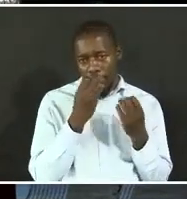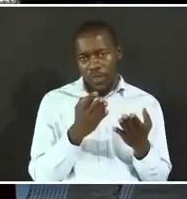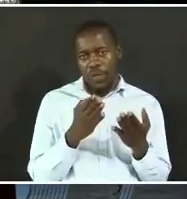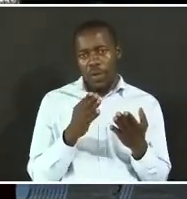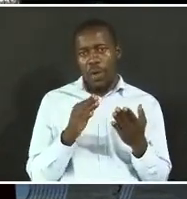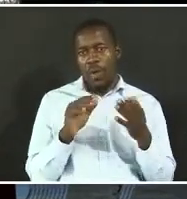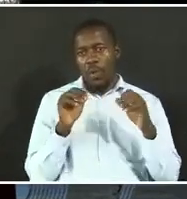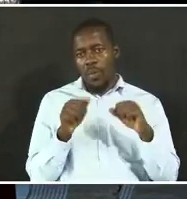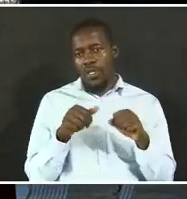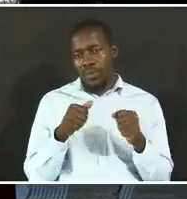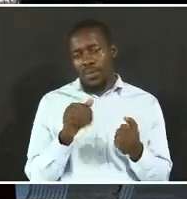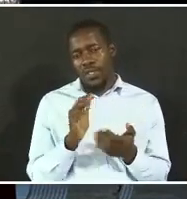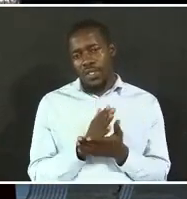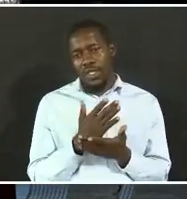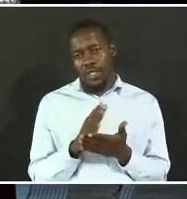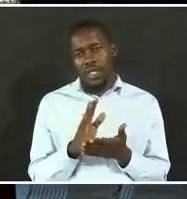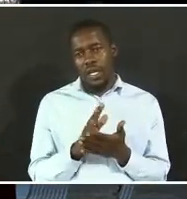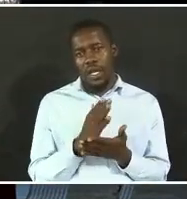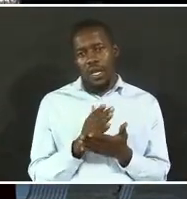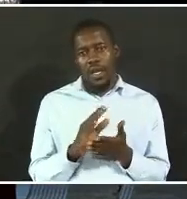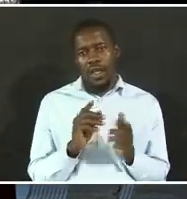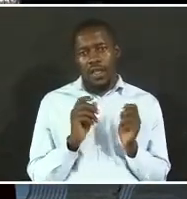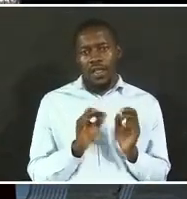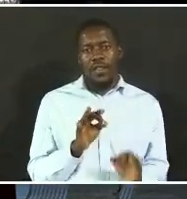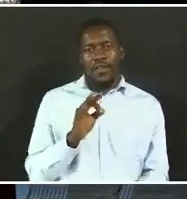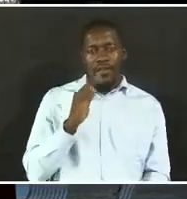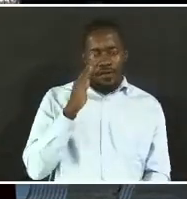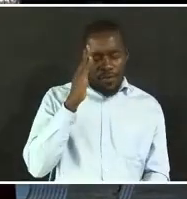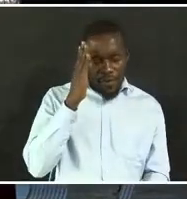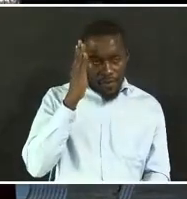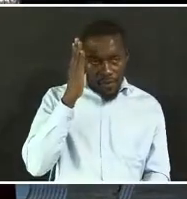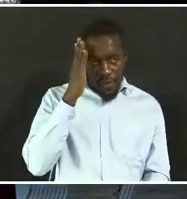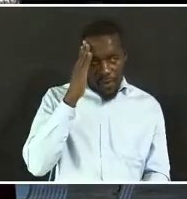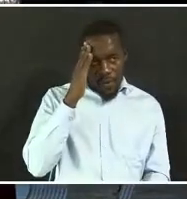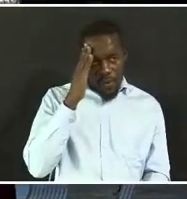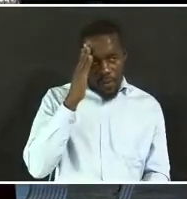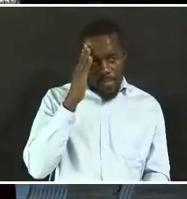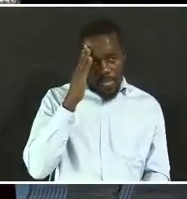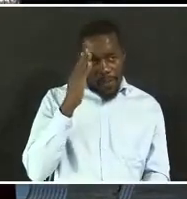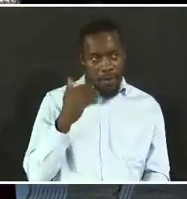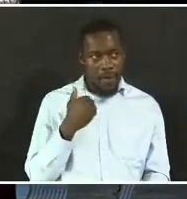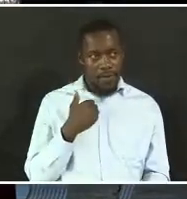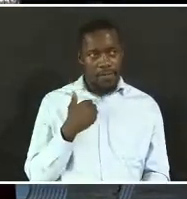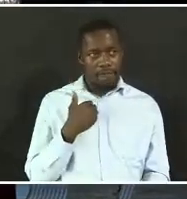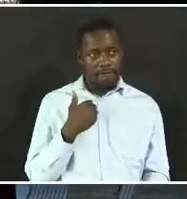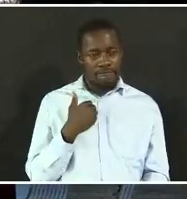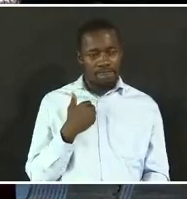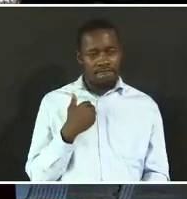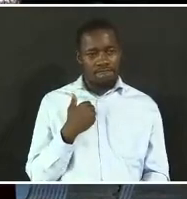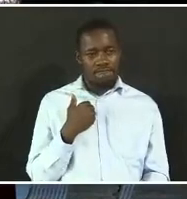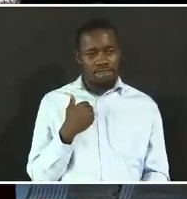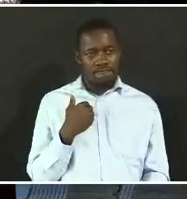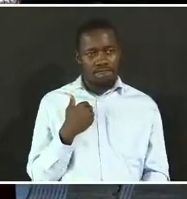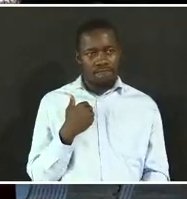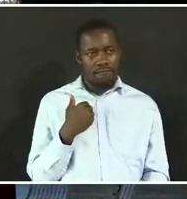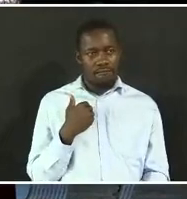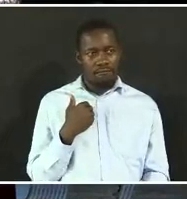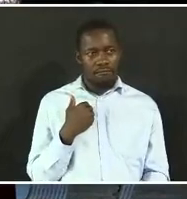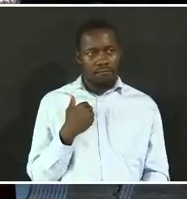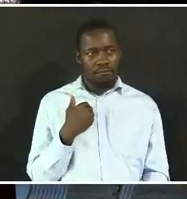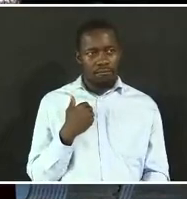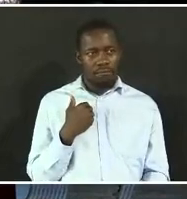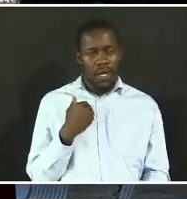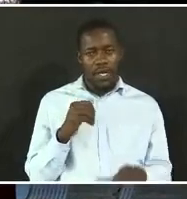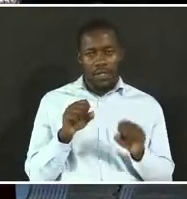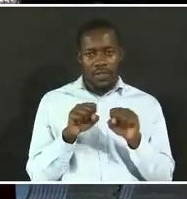they have been ministered to. When you know that there are social groups, like for example, those who have terminal